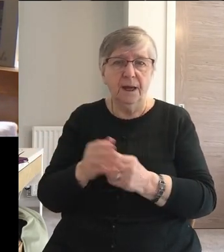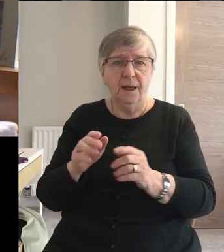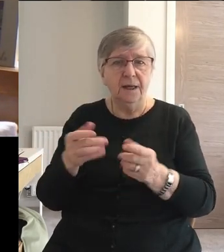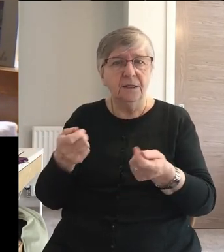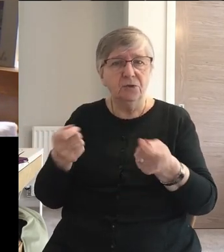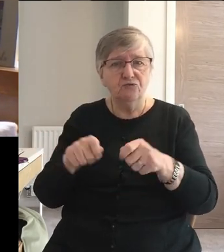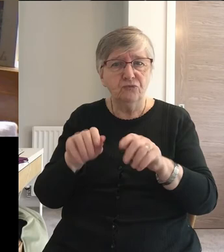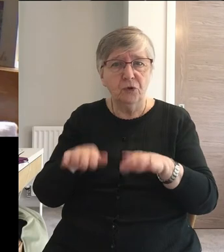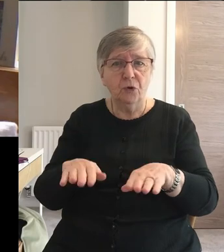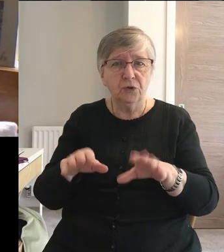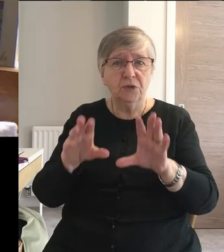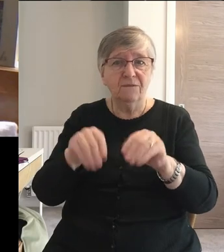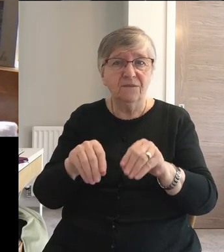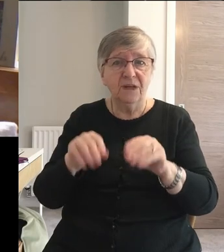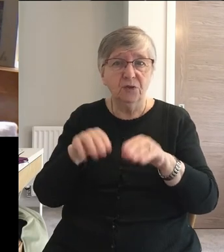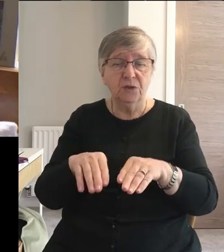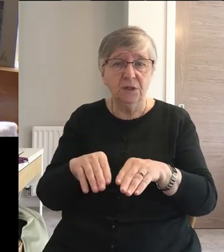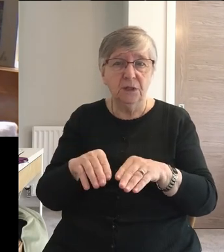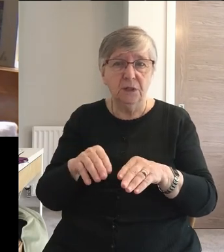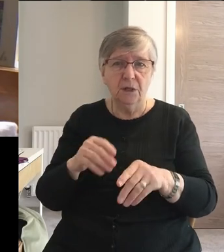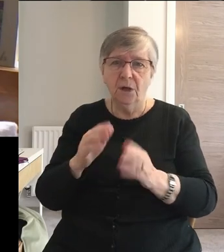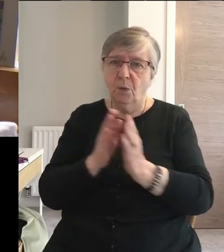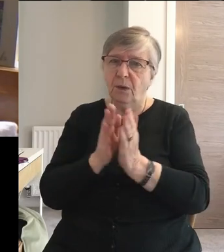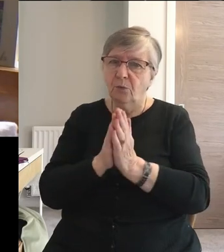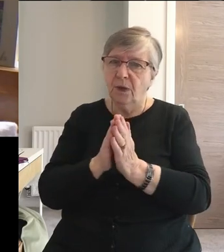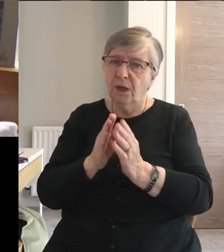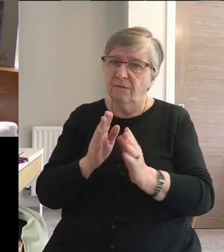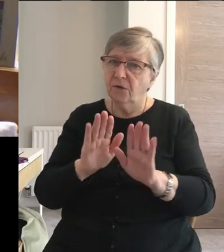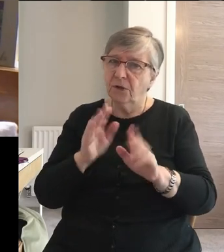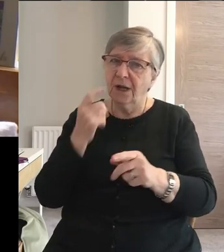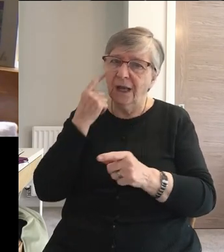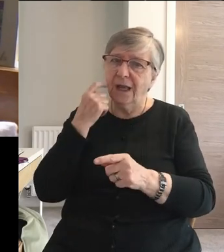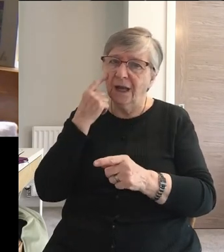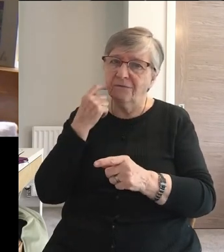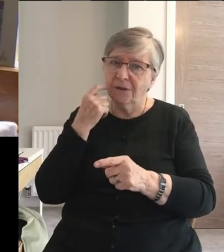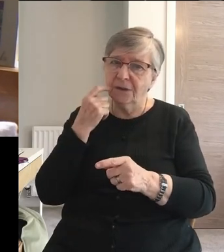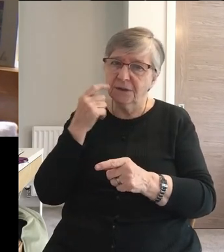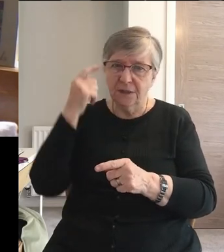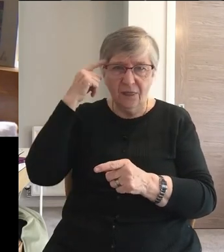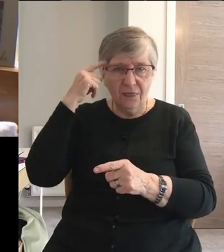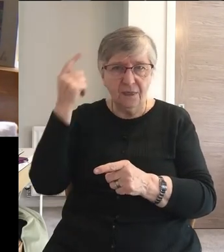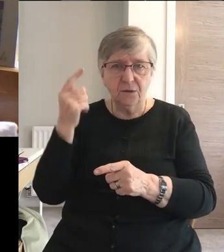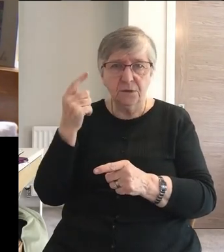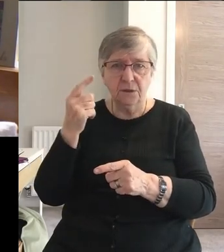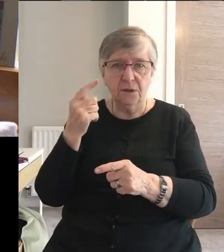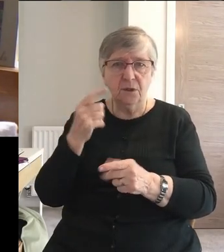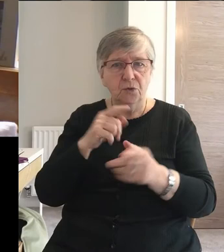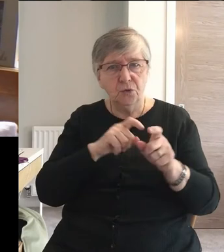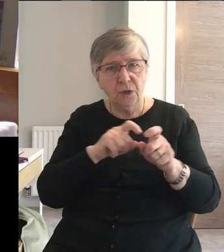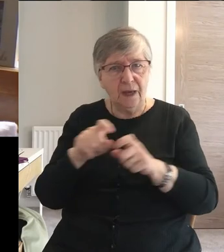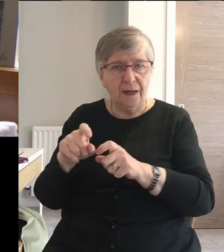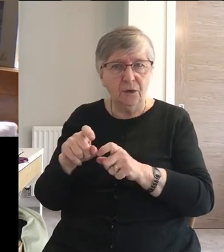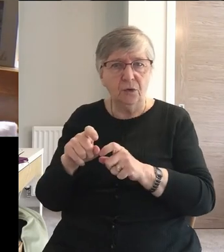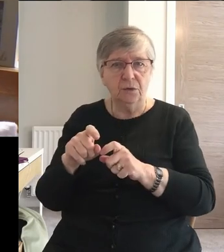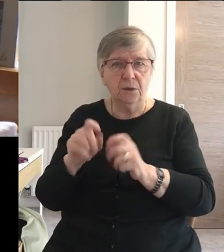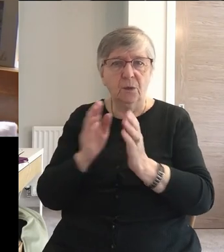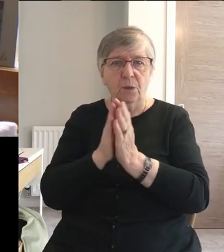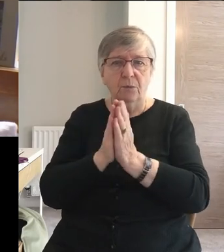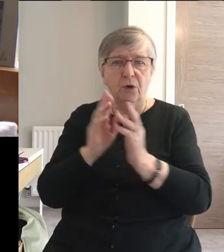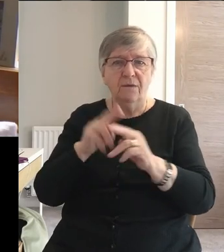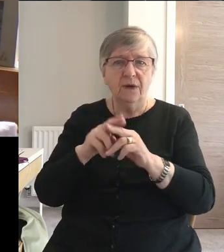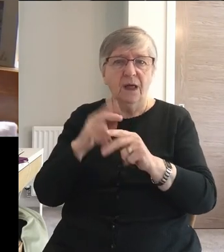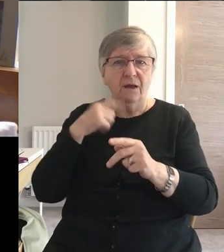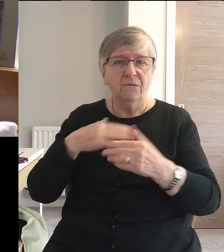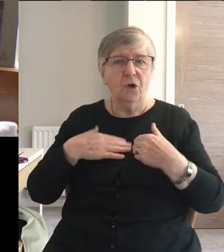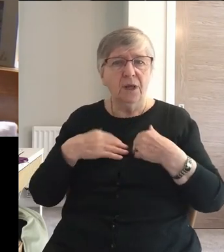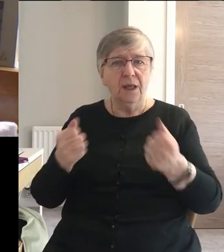ease here, we pray for caution and common sense to prevail in everything we do. We pray, Father, for healing